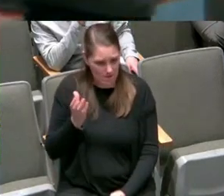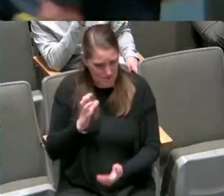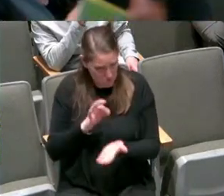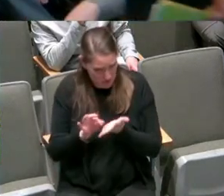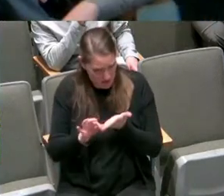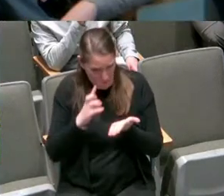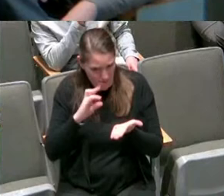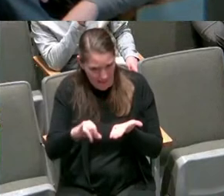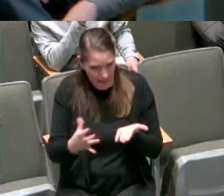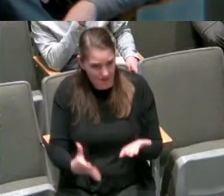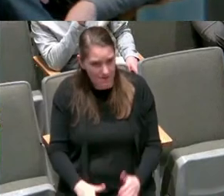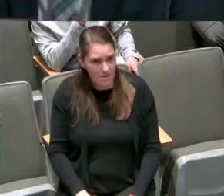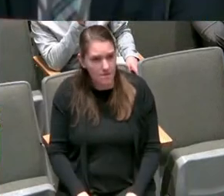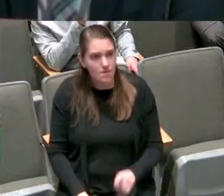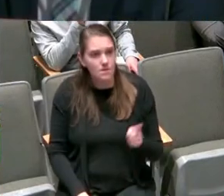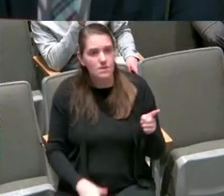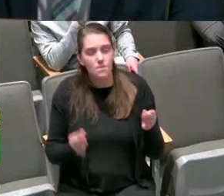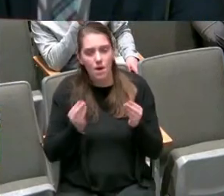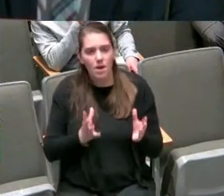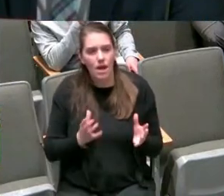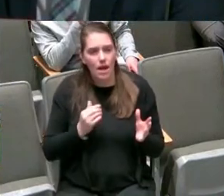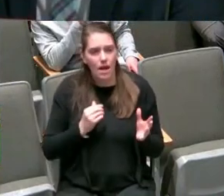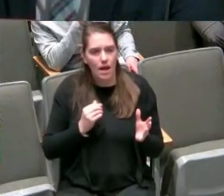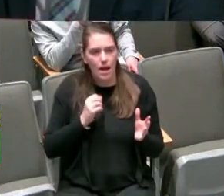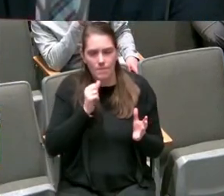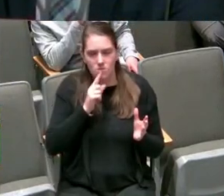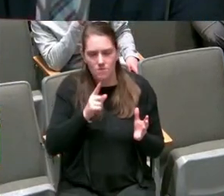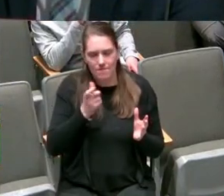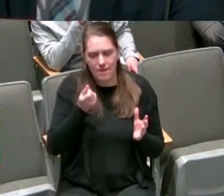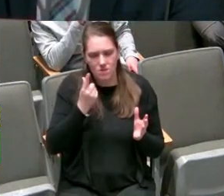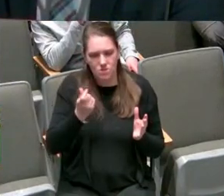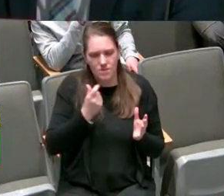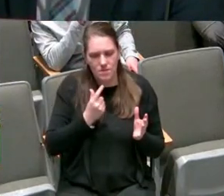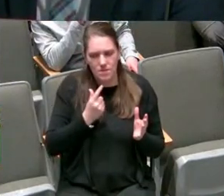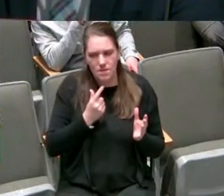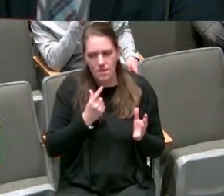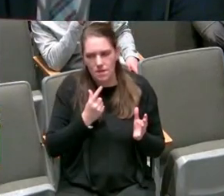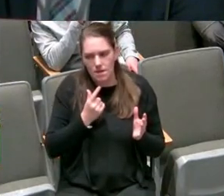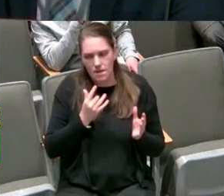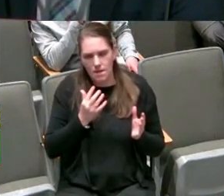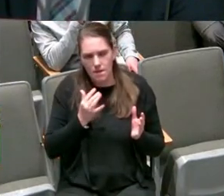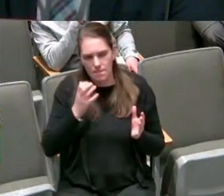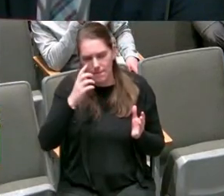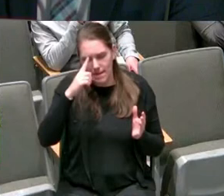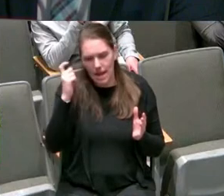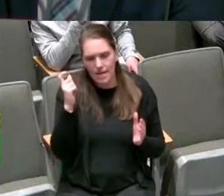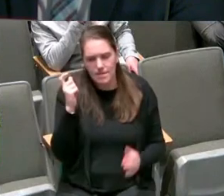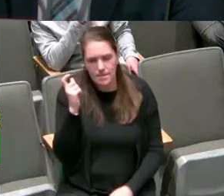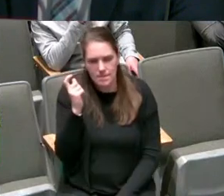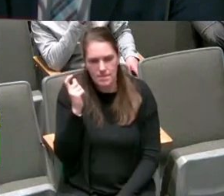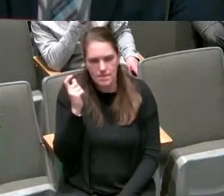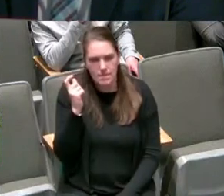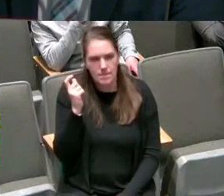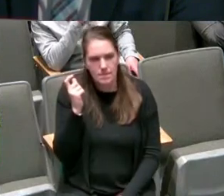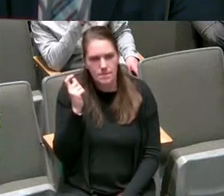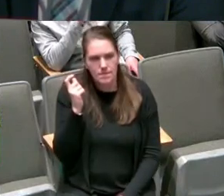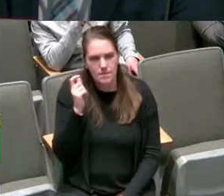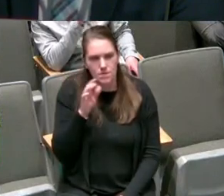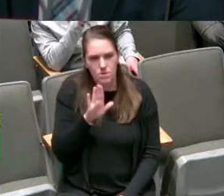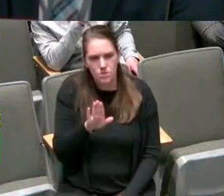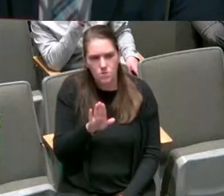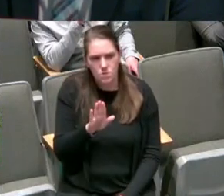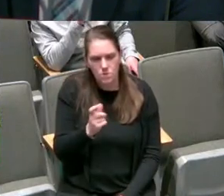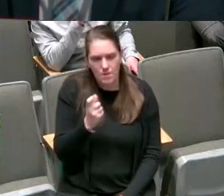okay so you're asking I'm not sure I understand the question um because your